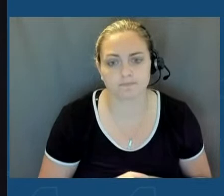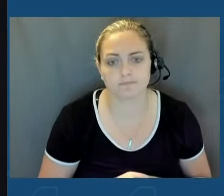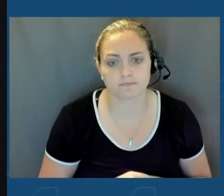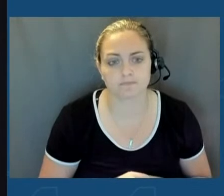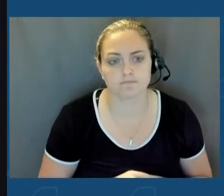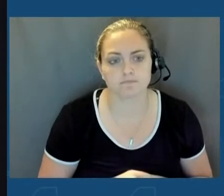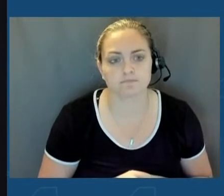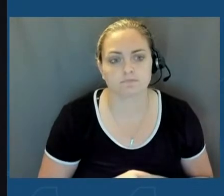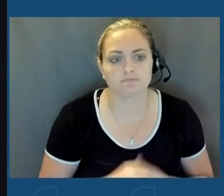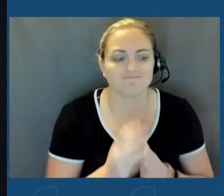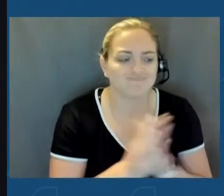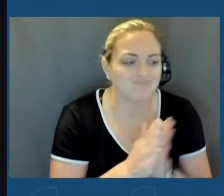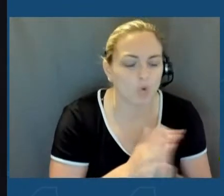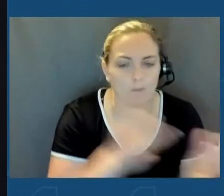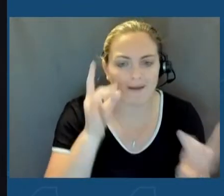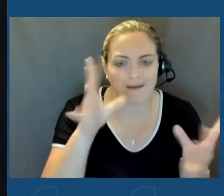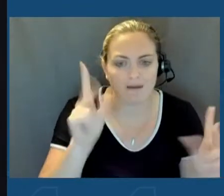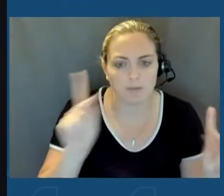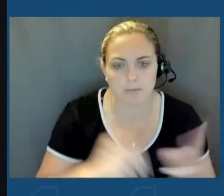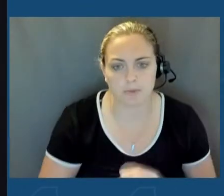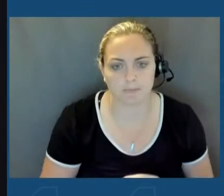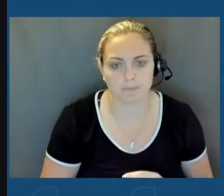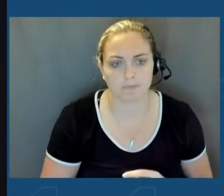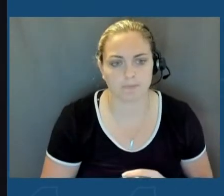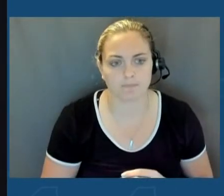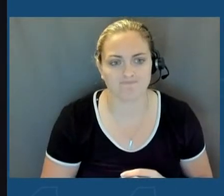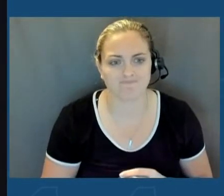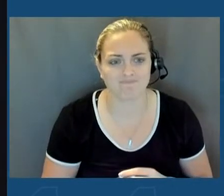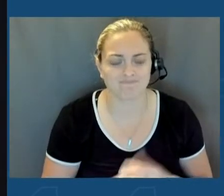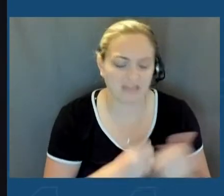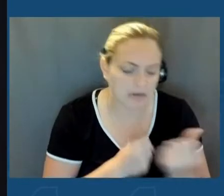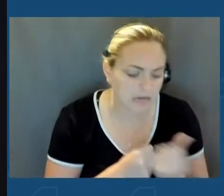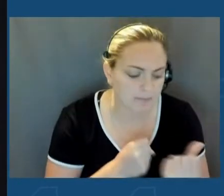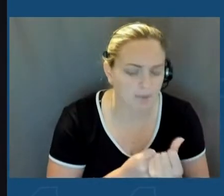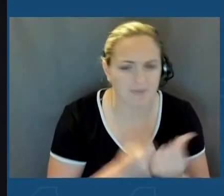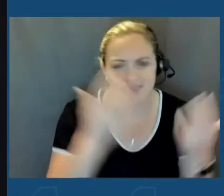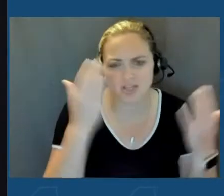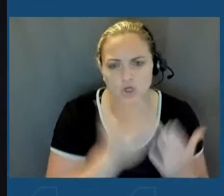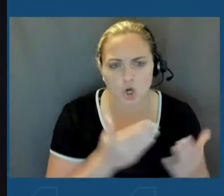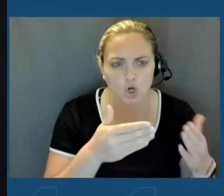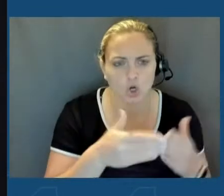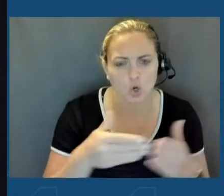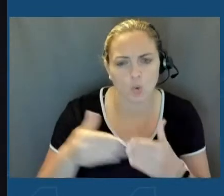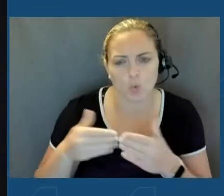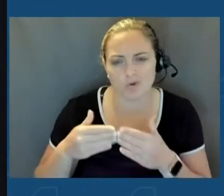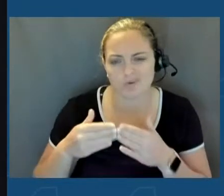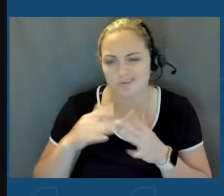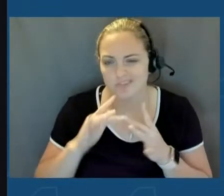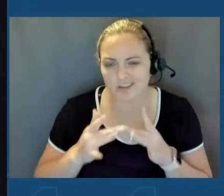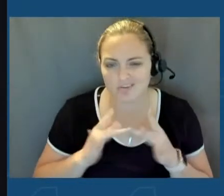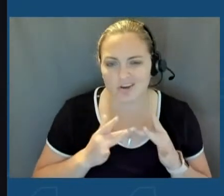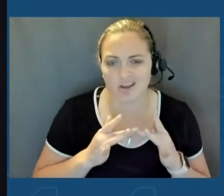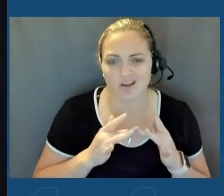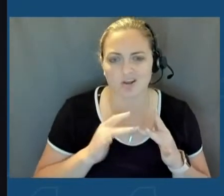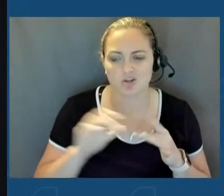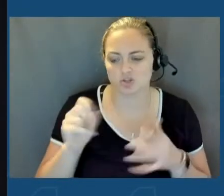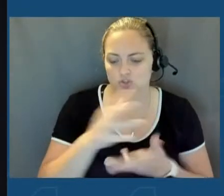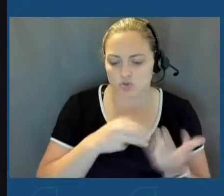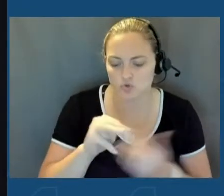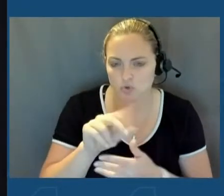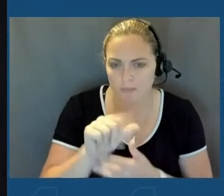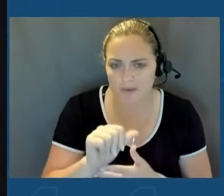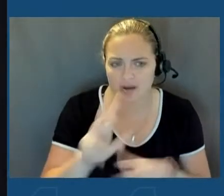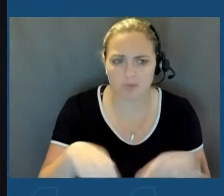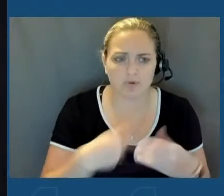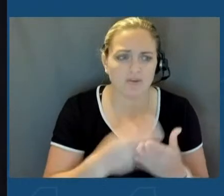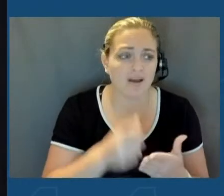Fueled by hate and enabled by the dark corners of the internet, social media platforms provide an